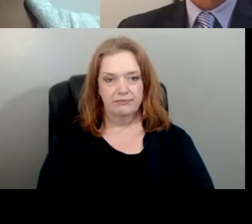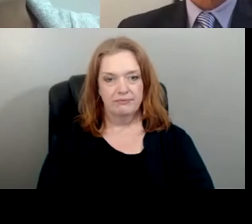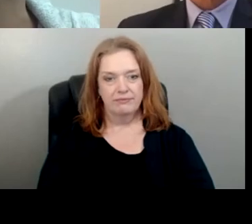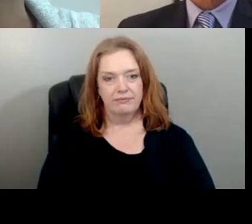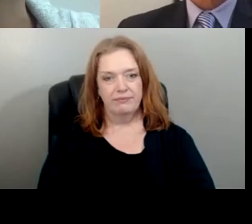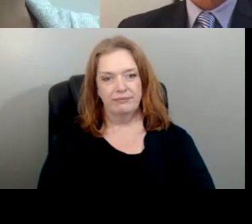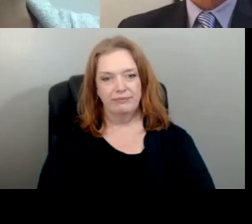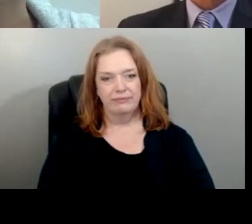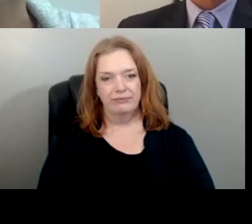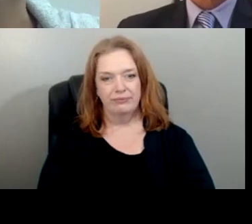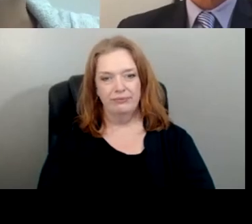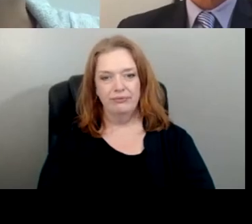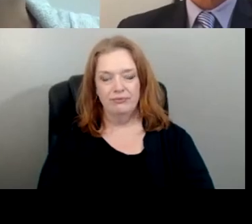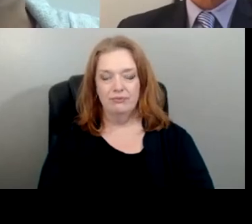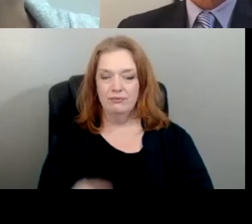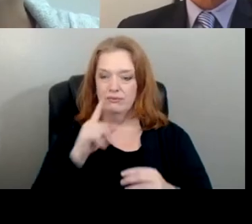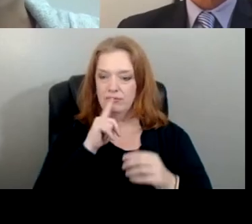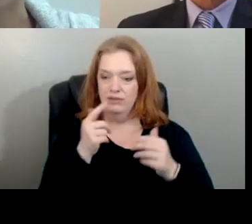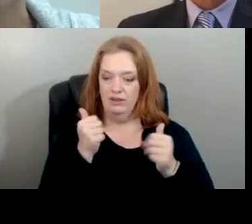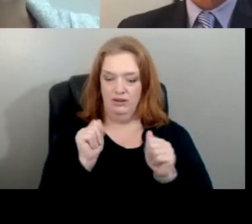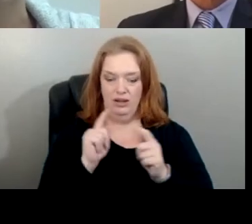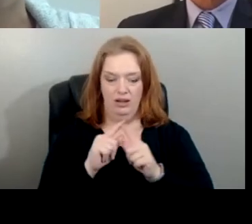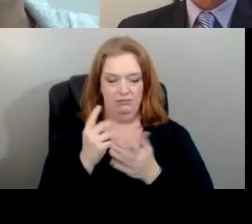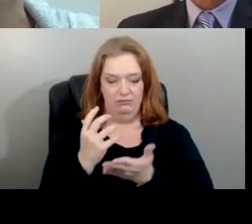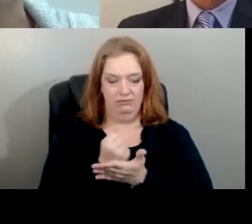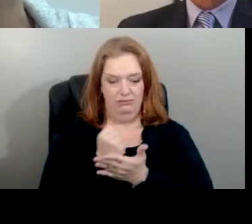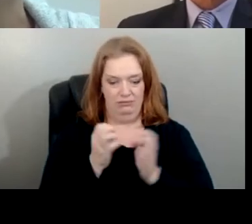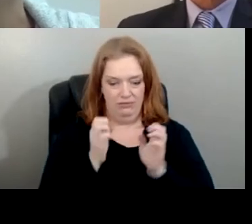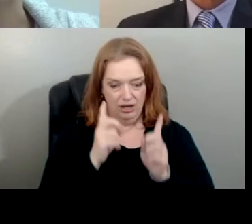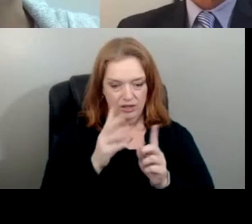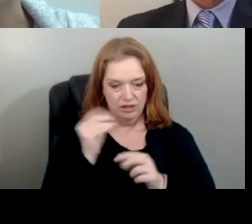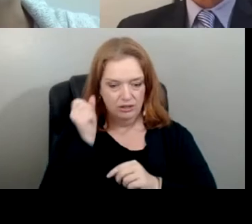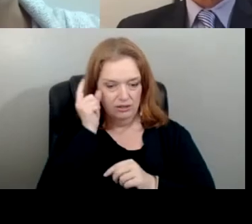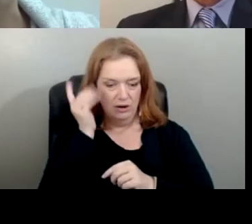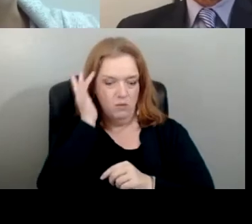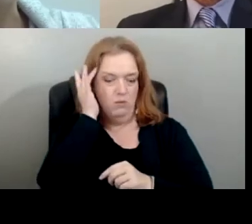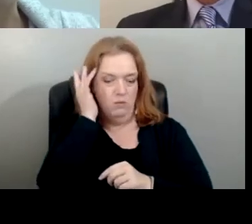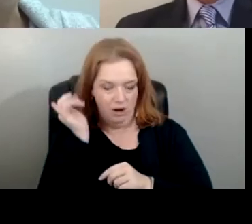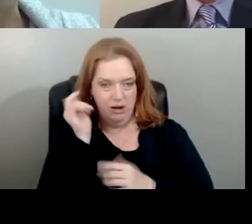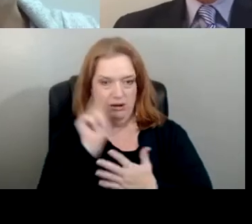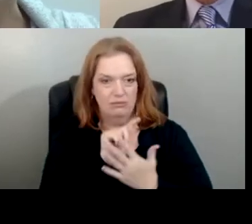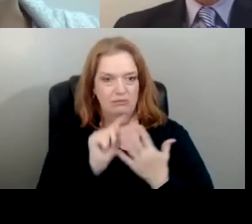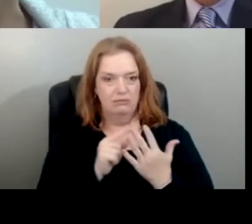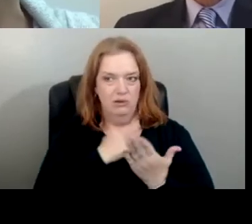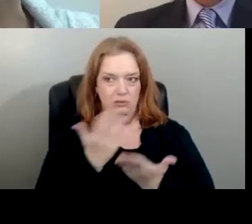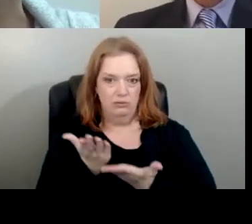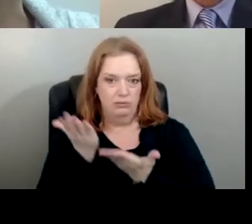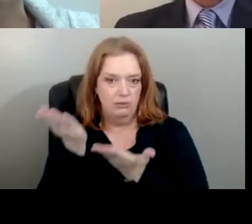basically the education pieces and the understanding as to why we're putting this forward. You know, it's not